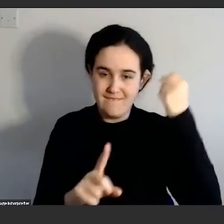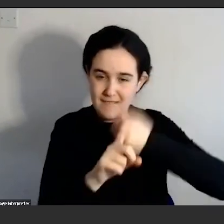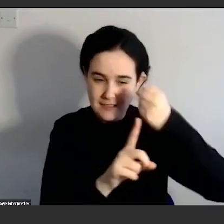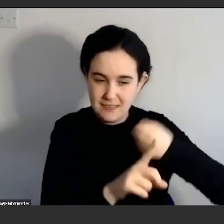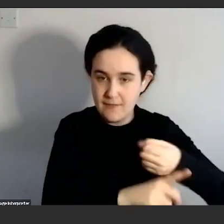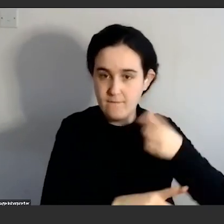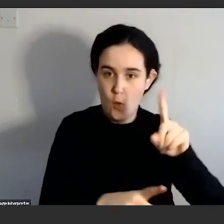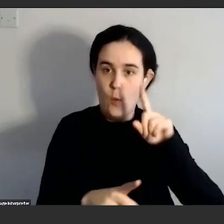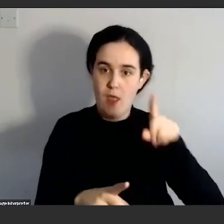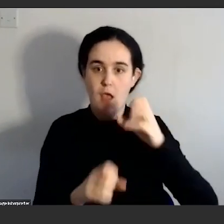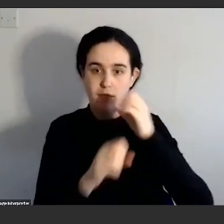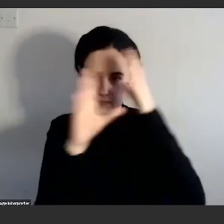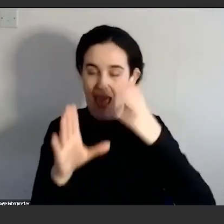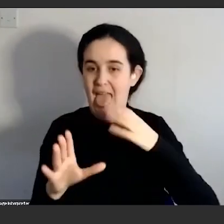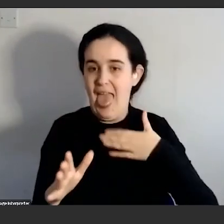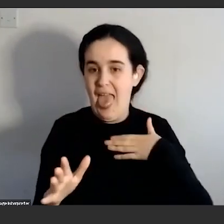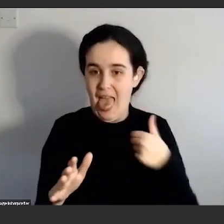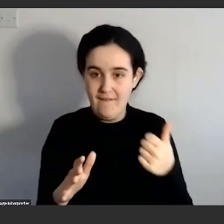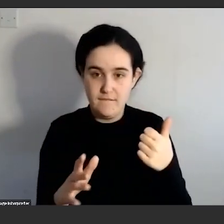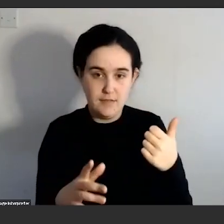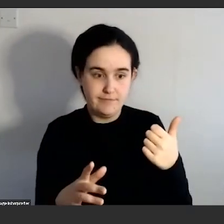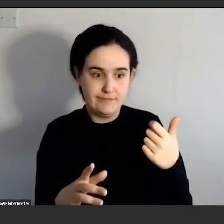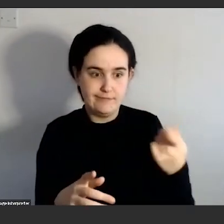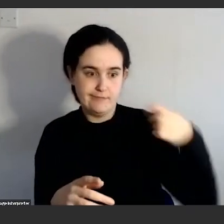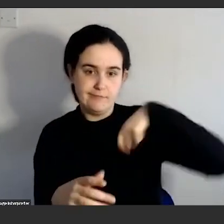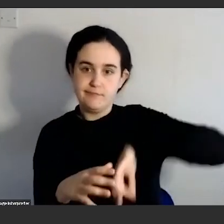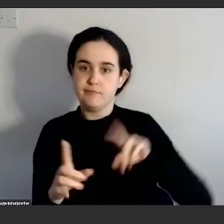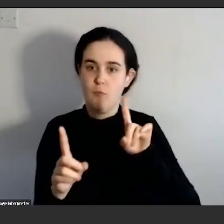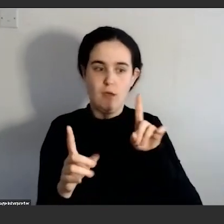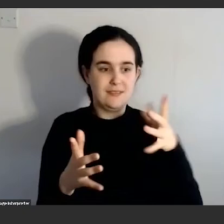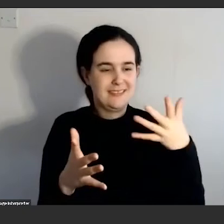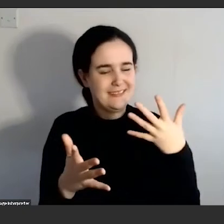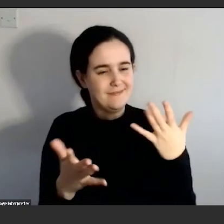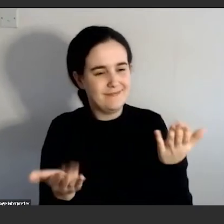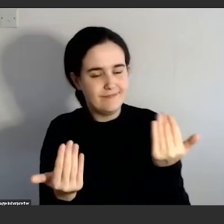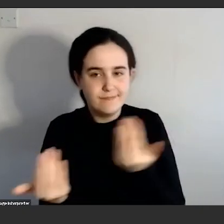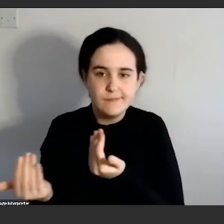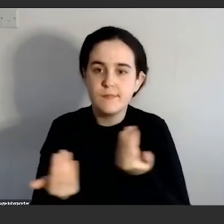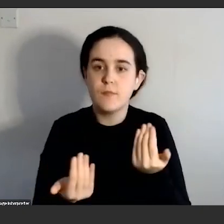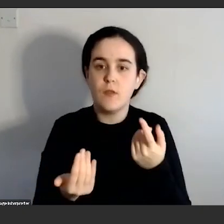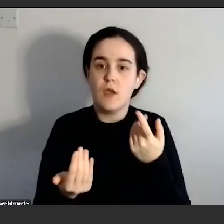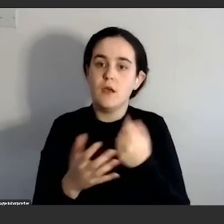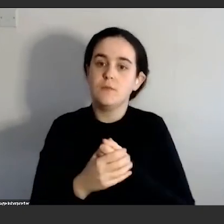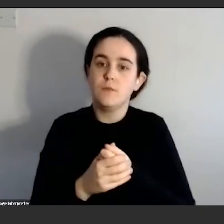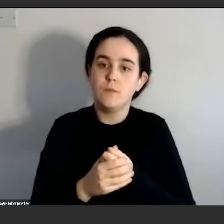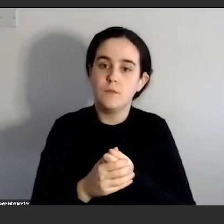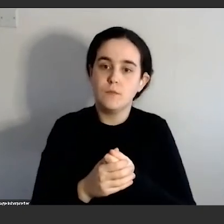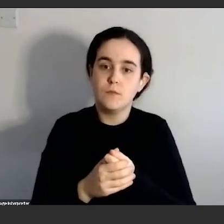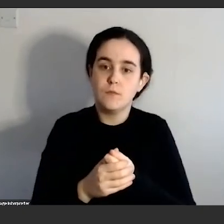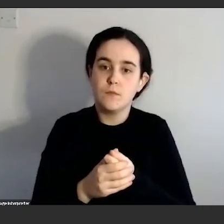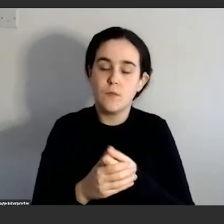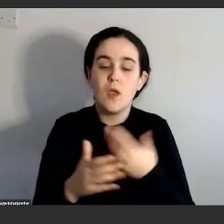but let's see some action. Mm. Thank you, Dom. Thank you, Jane. And thank you, Chris. Appreciate